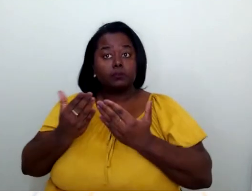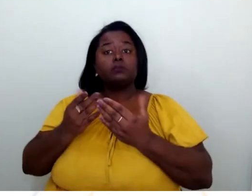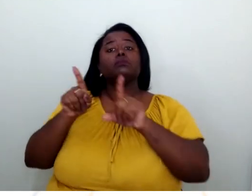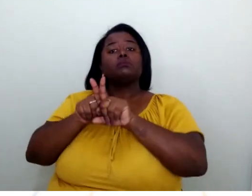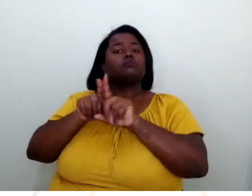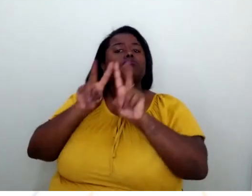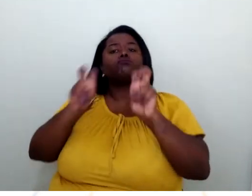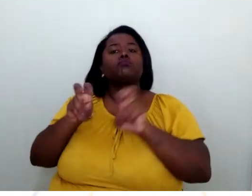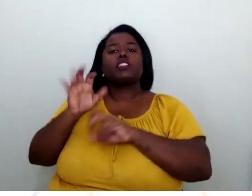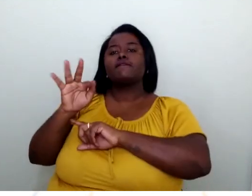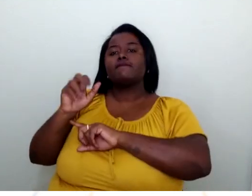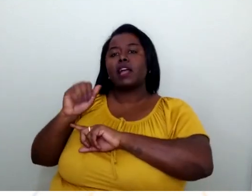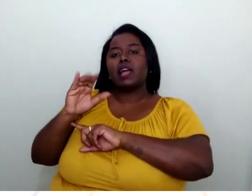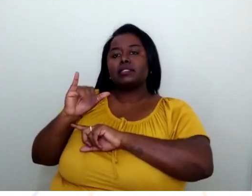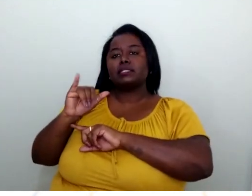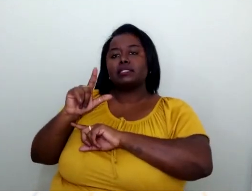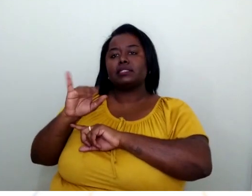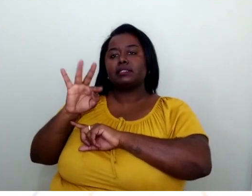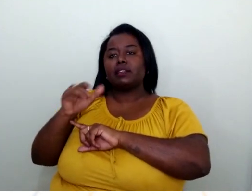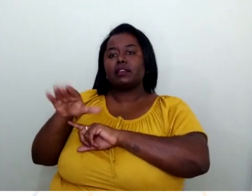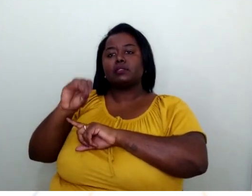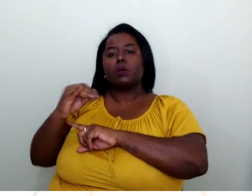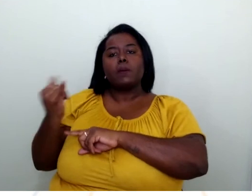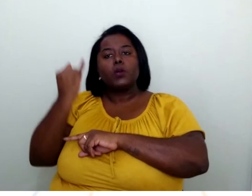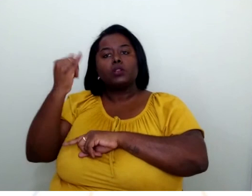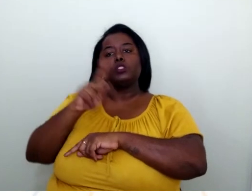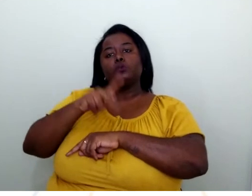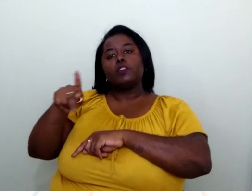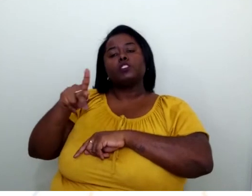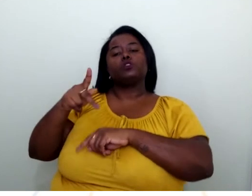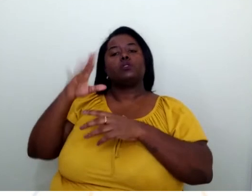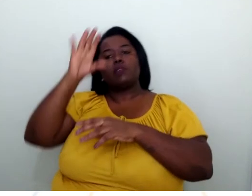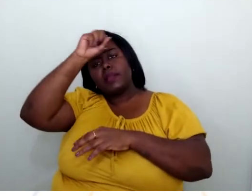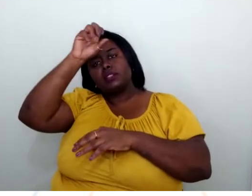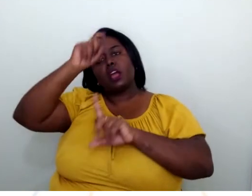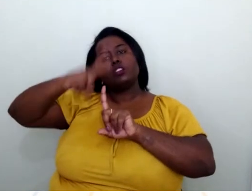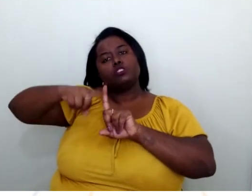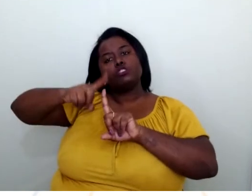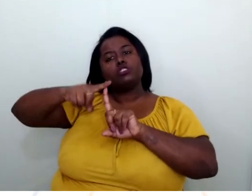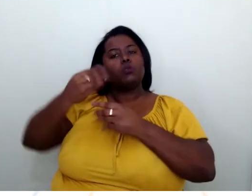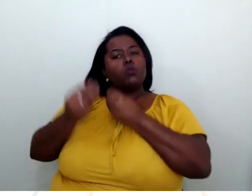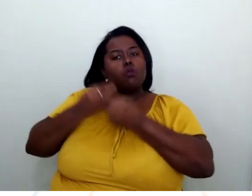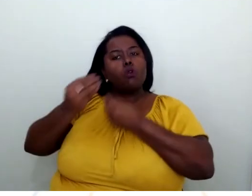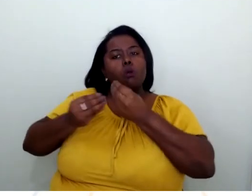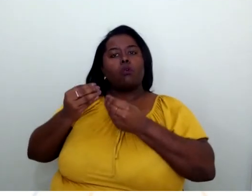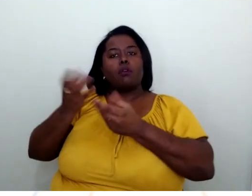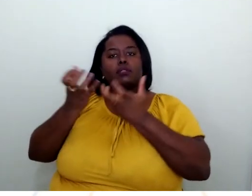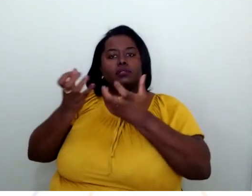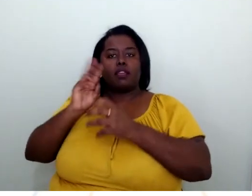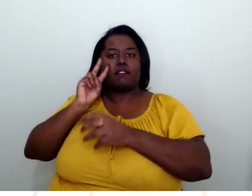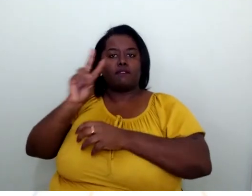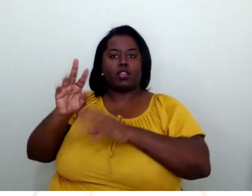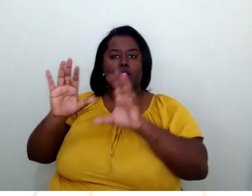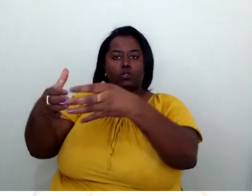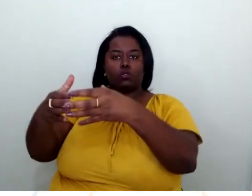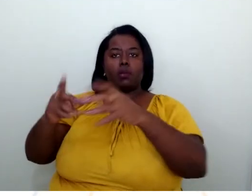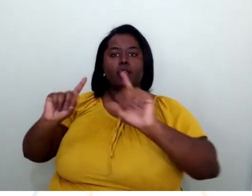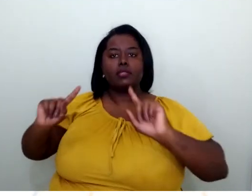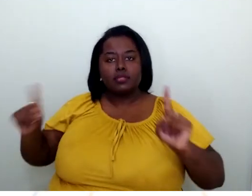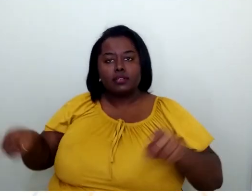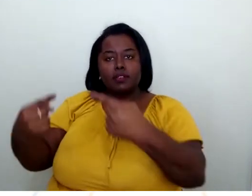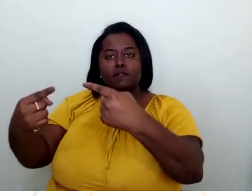mid-60s, Bruce Tuckman came up with these 5 stages of group development. Talks about the forming stage,